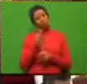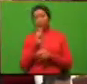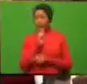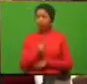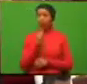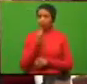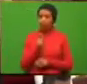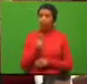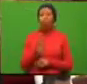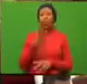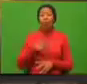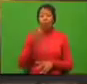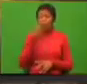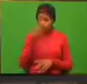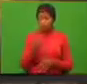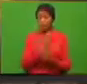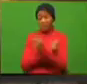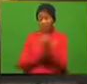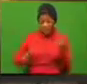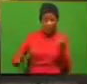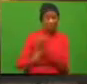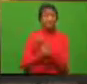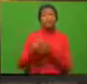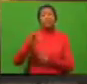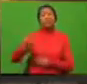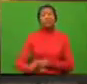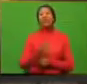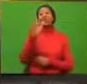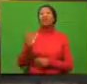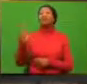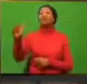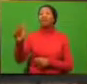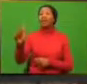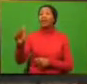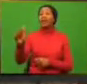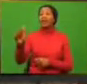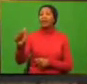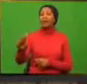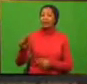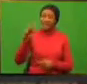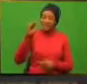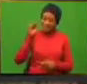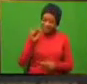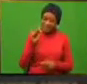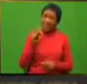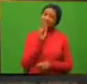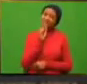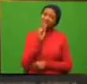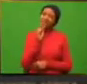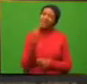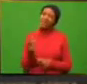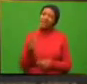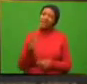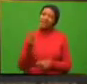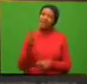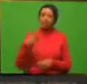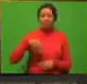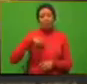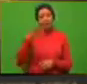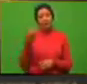and real transformation of South Africa. This cannot simply mean having a